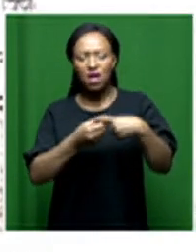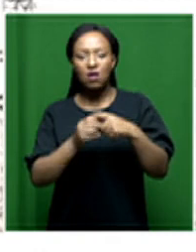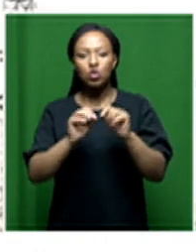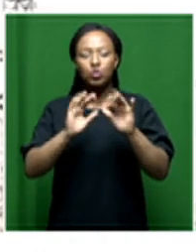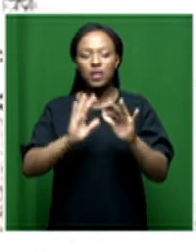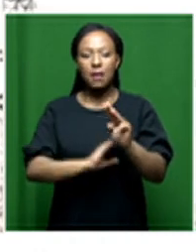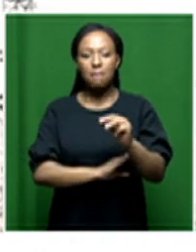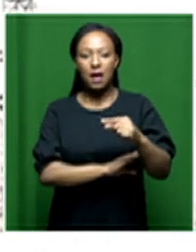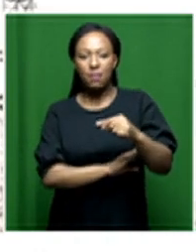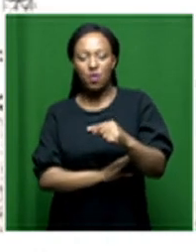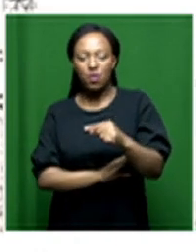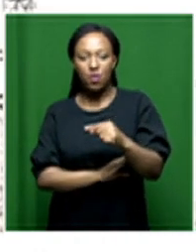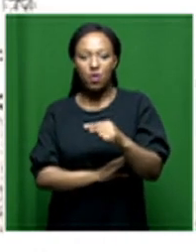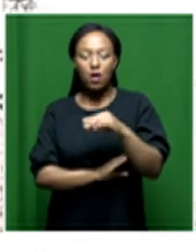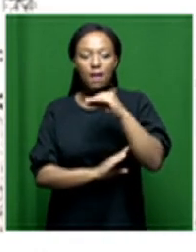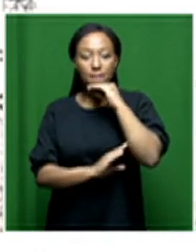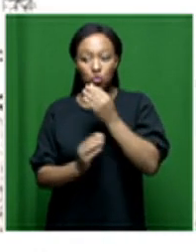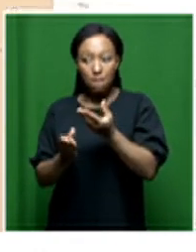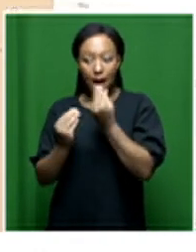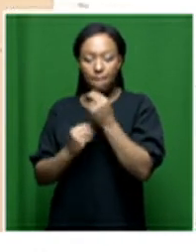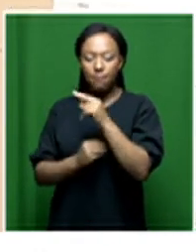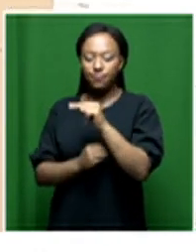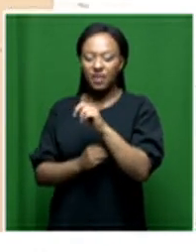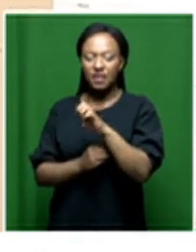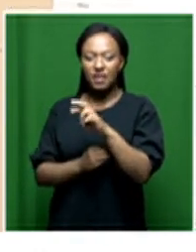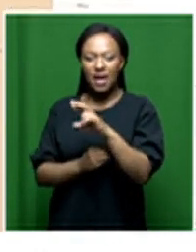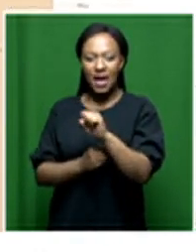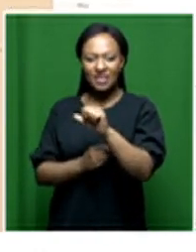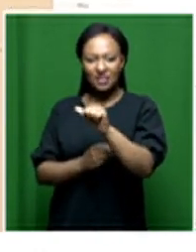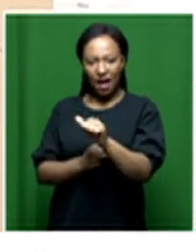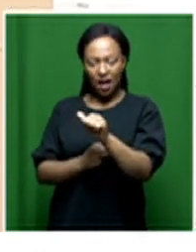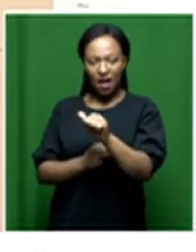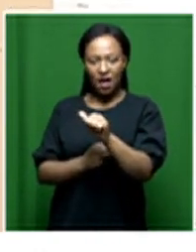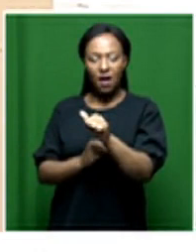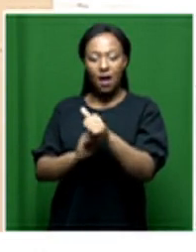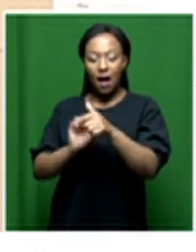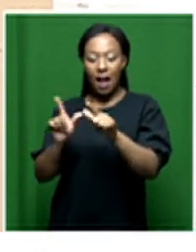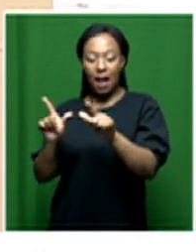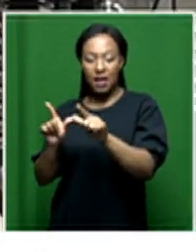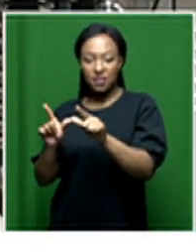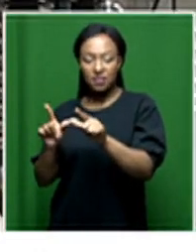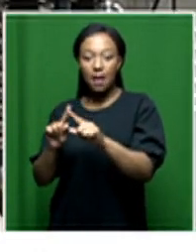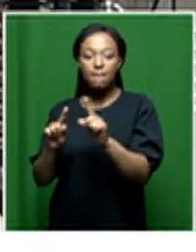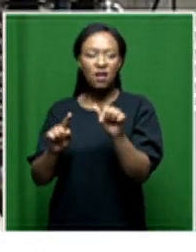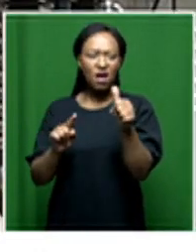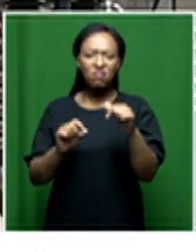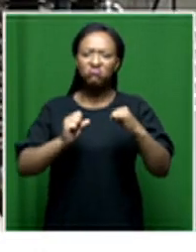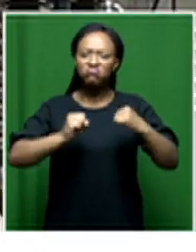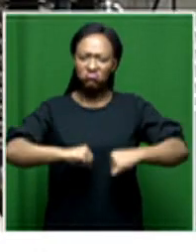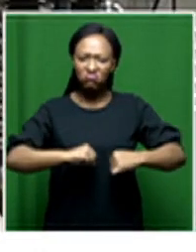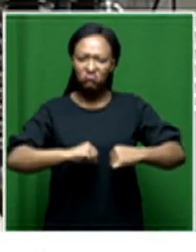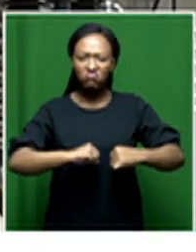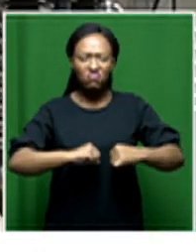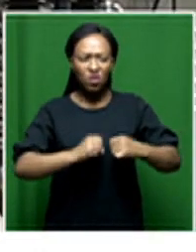megawatts as not requiring a NERSA license, Andre De Ruyter has actually come out and said that he agrees with people who are calling